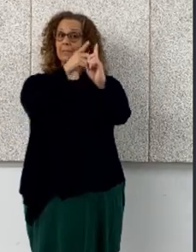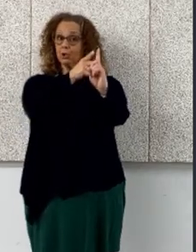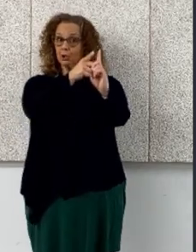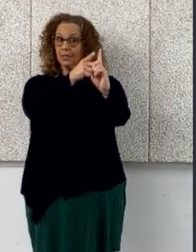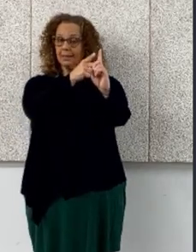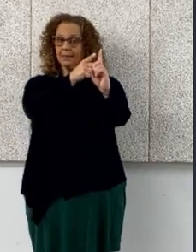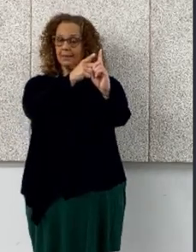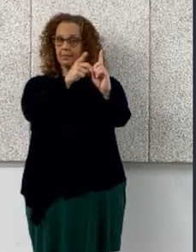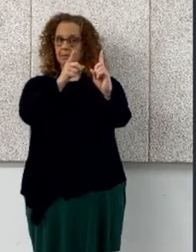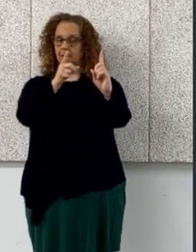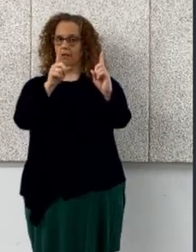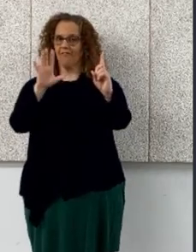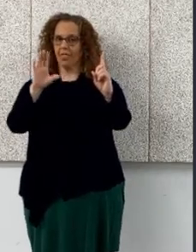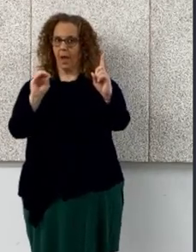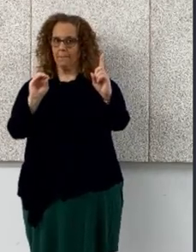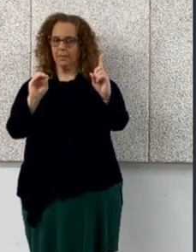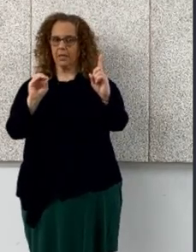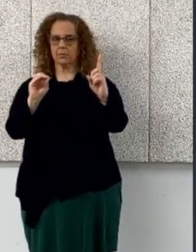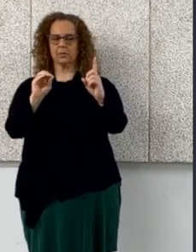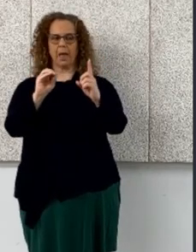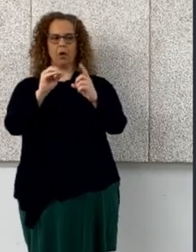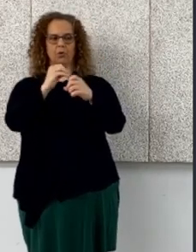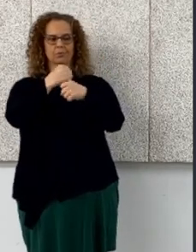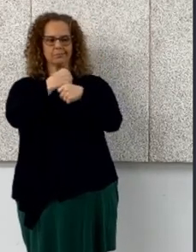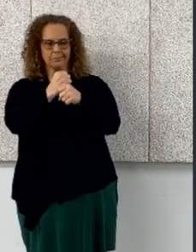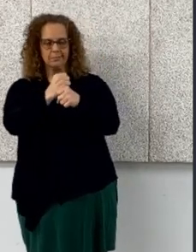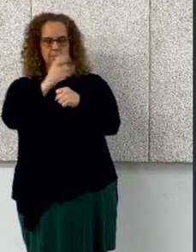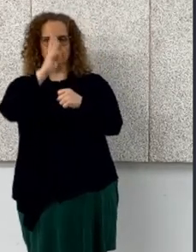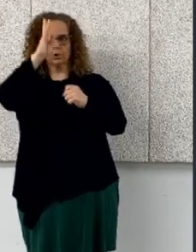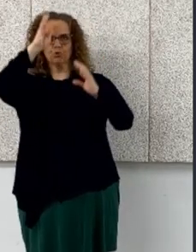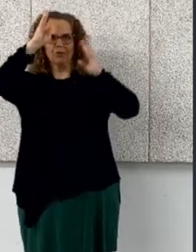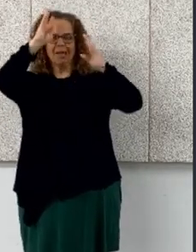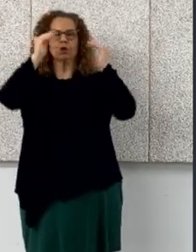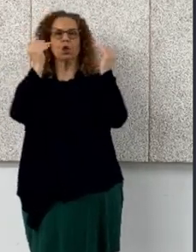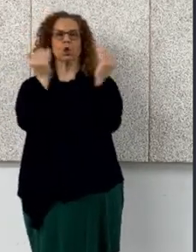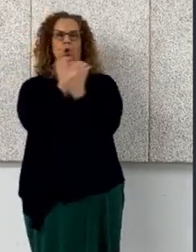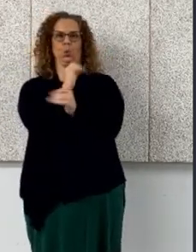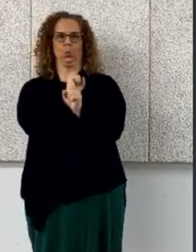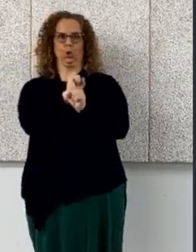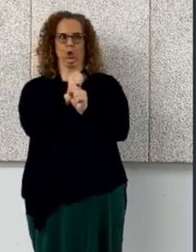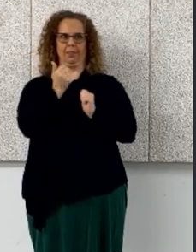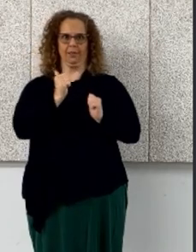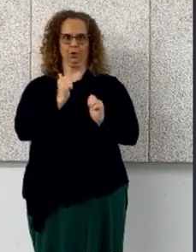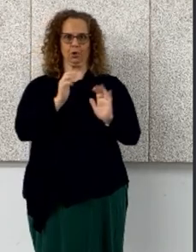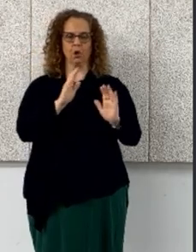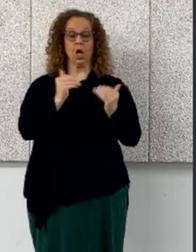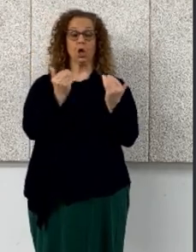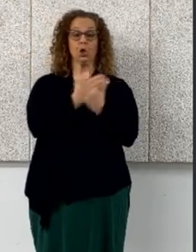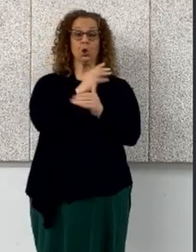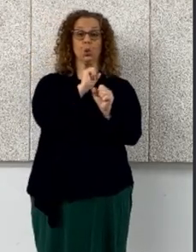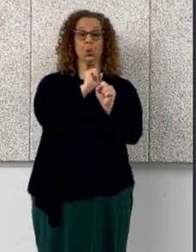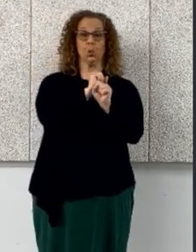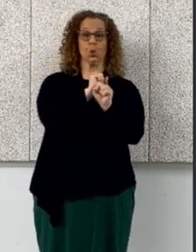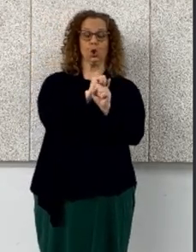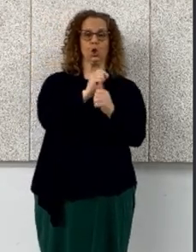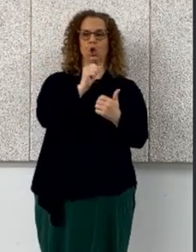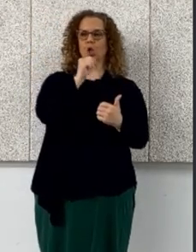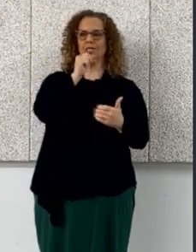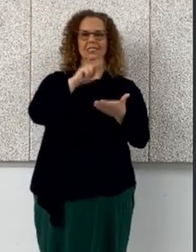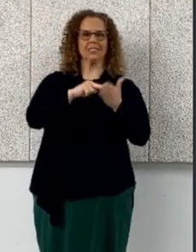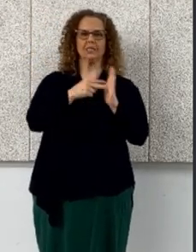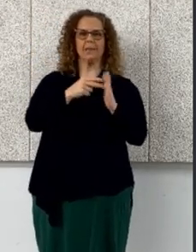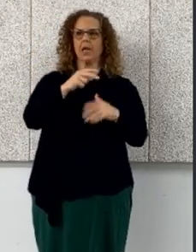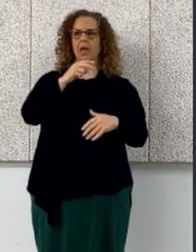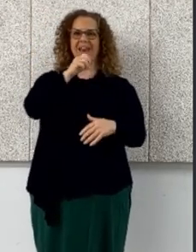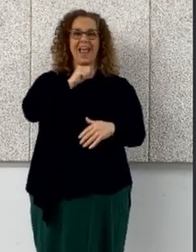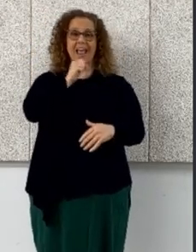been about the creation and promotion of new work. Mm-hmm. And what new work is has nothing to do with how old a